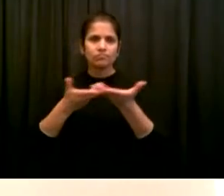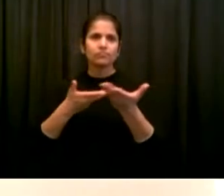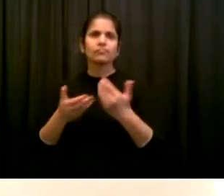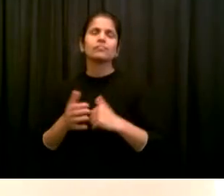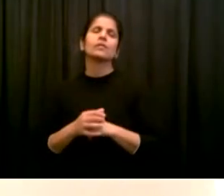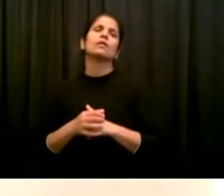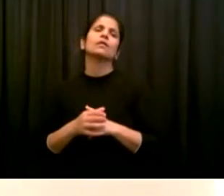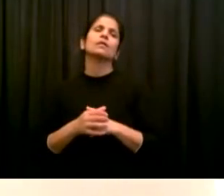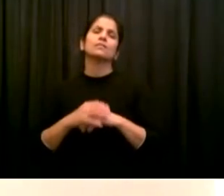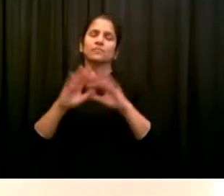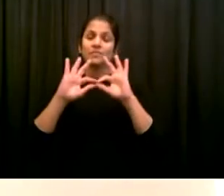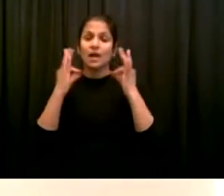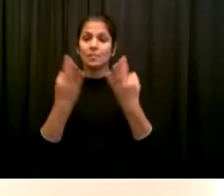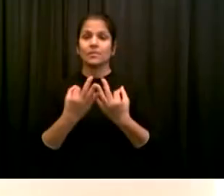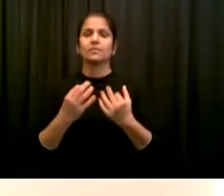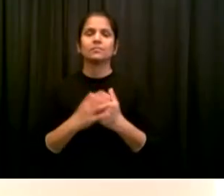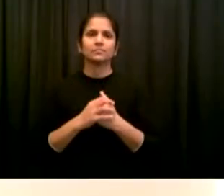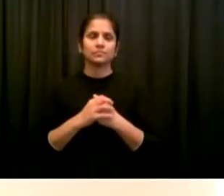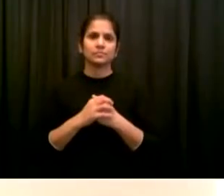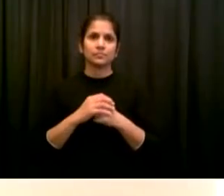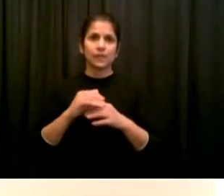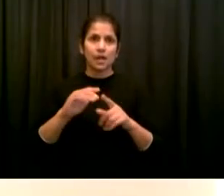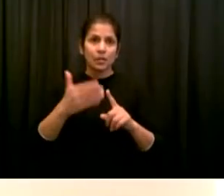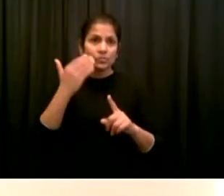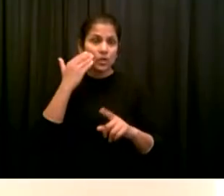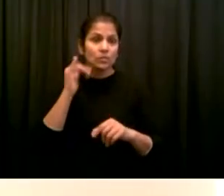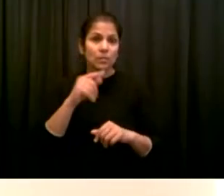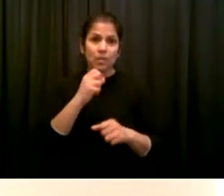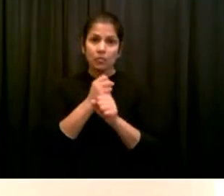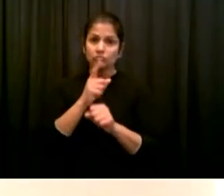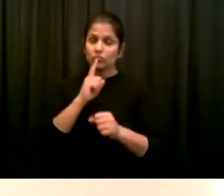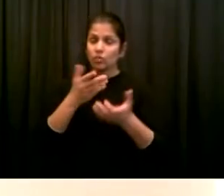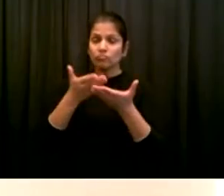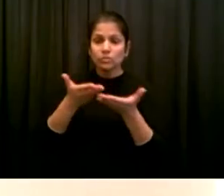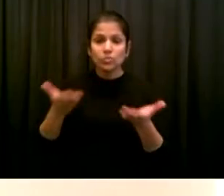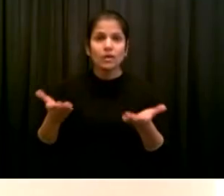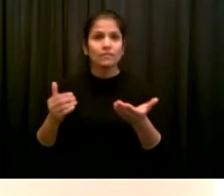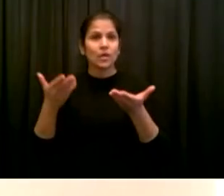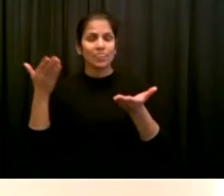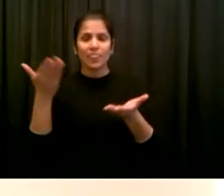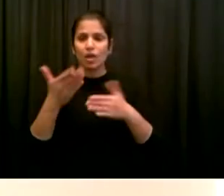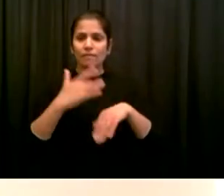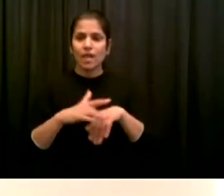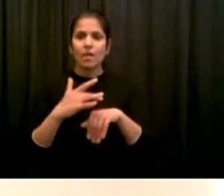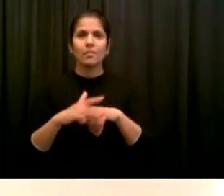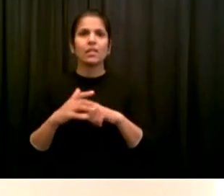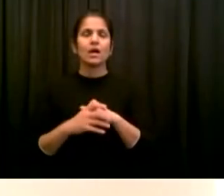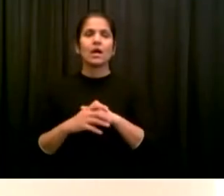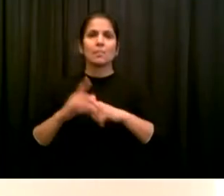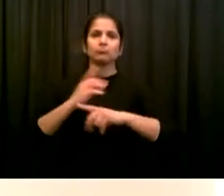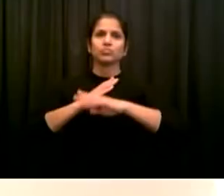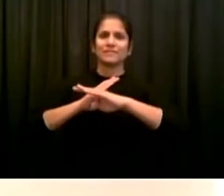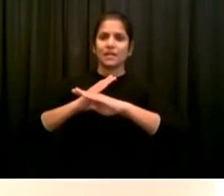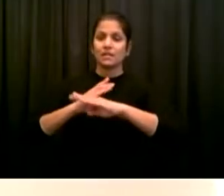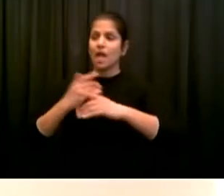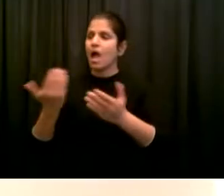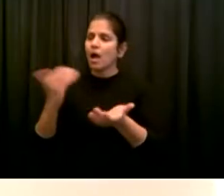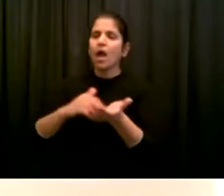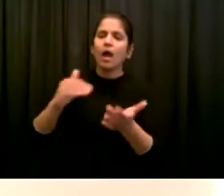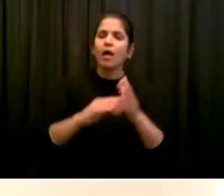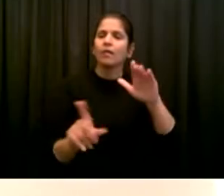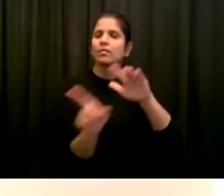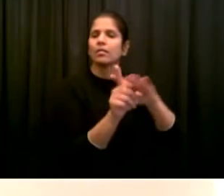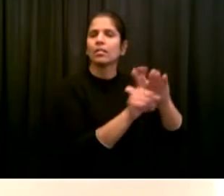the resources are there to prevent this from happening generation after generation after generation? And then